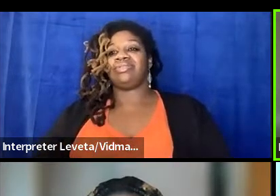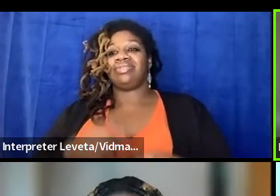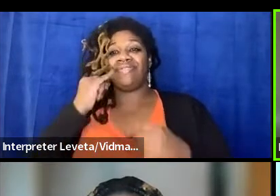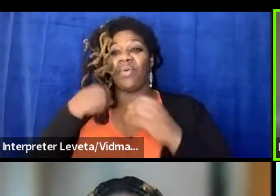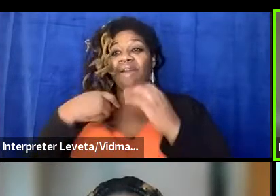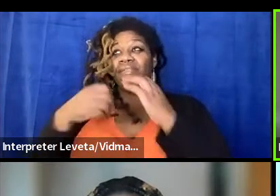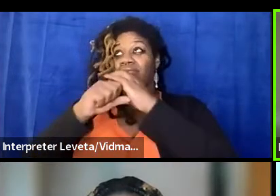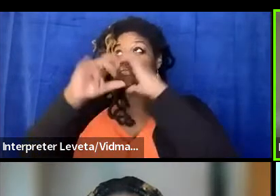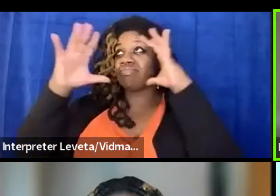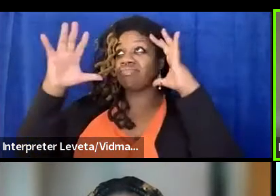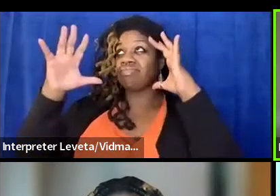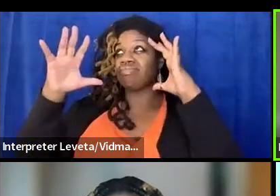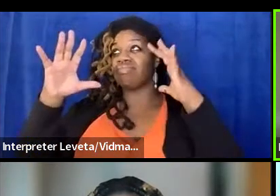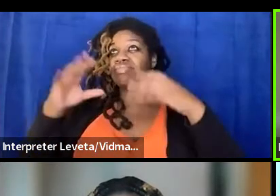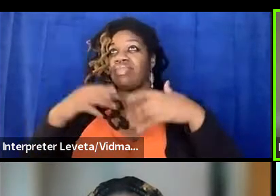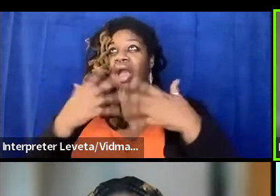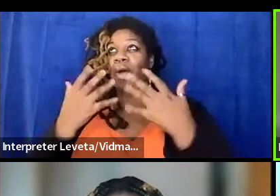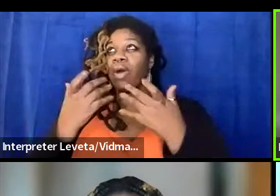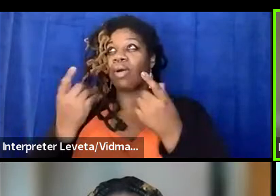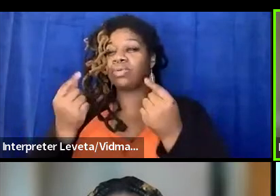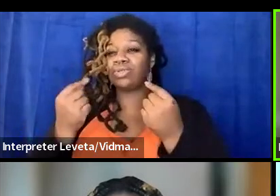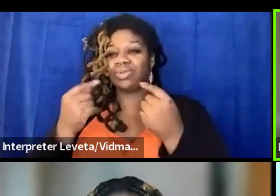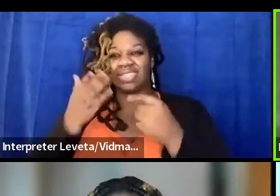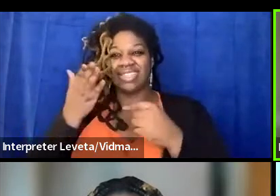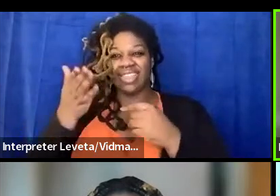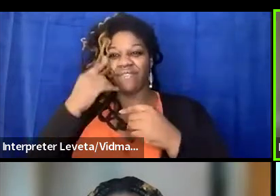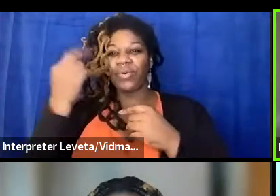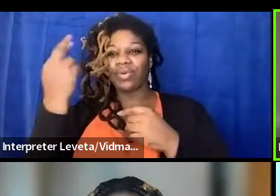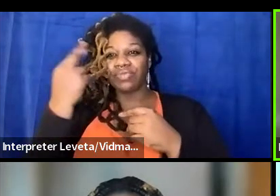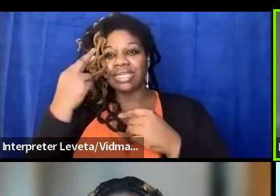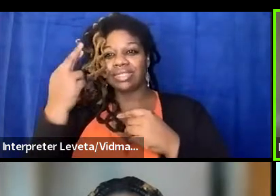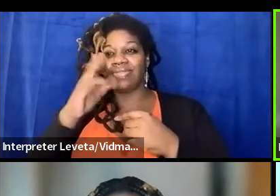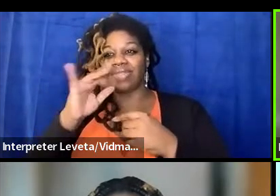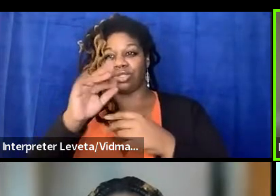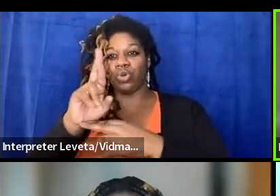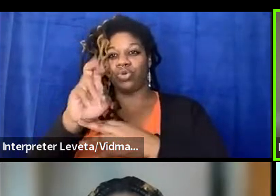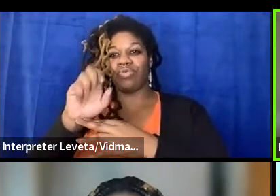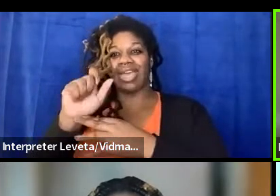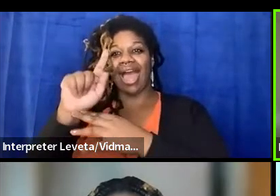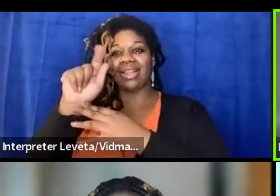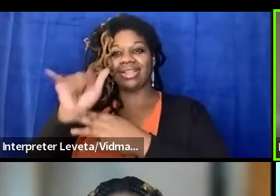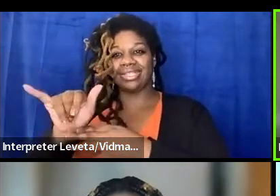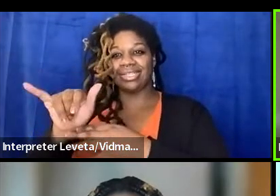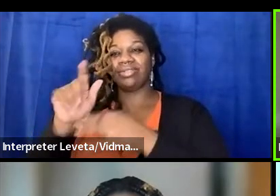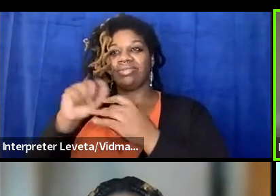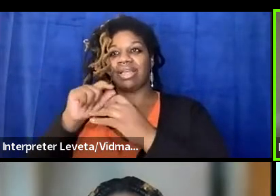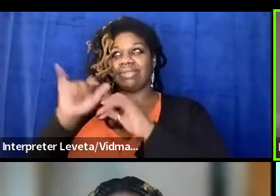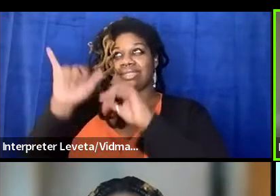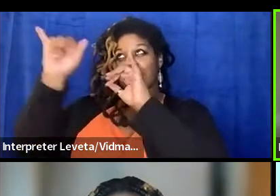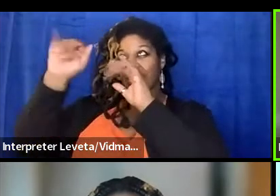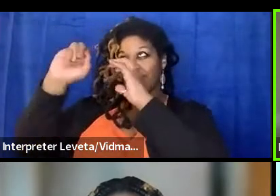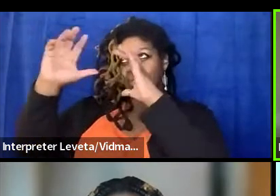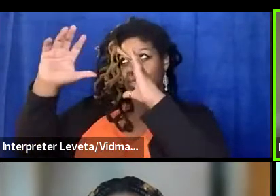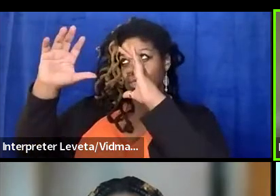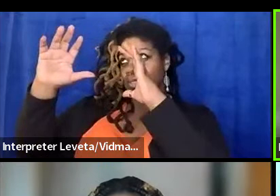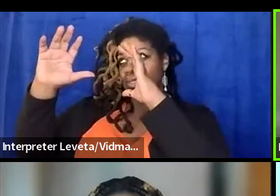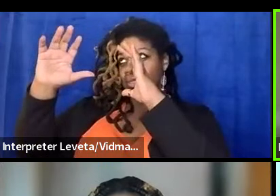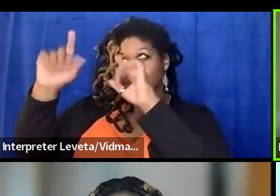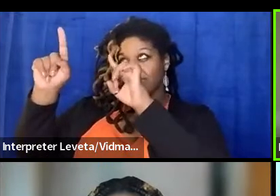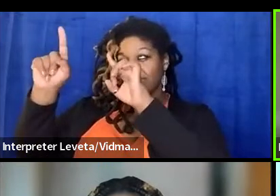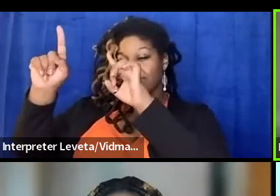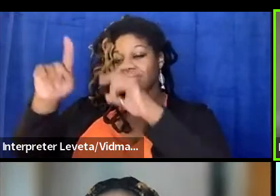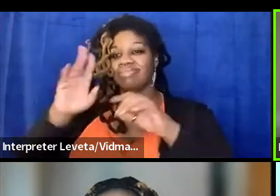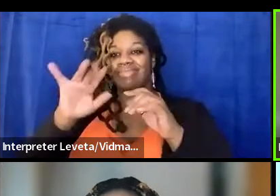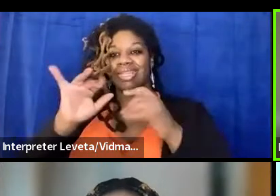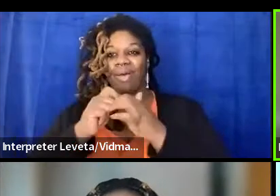that vision of yourself in your head for a reason because it's honestly reality. You just have to keep working towards it. That's just how I get through my day.